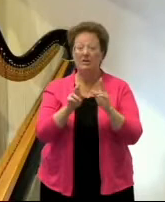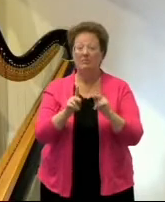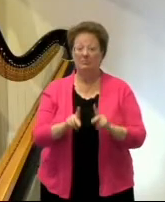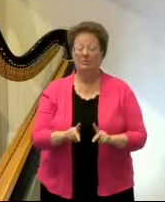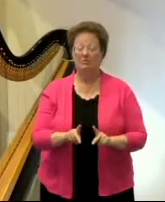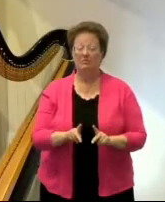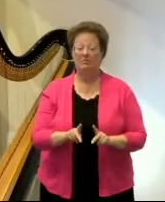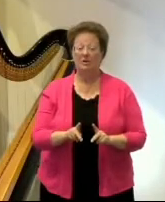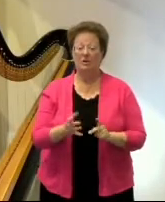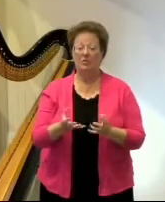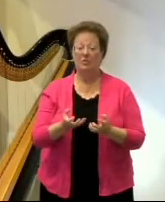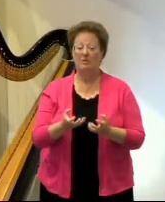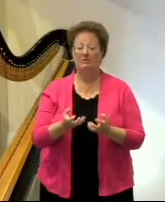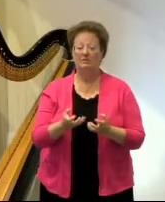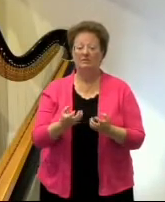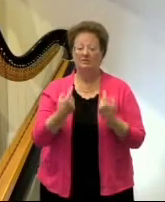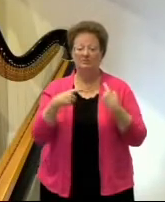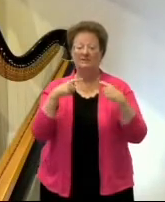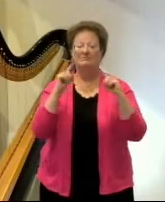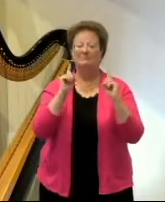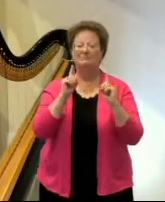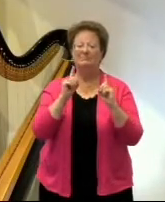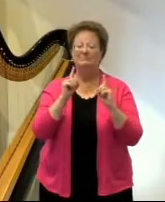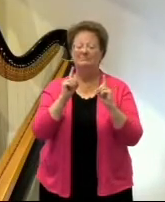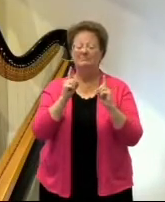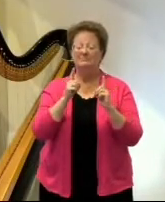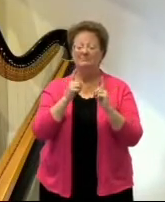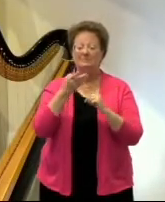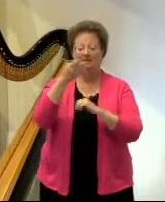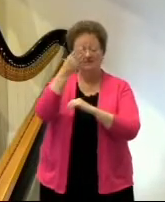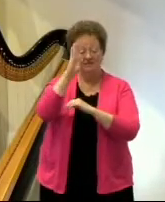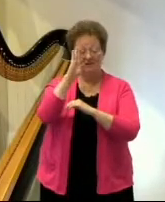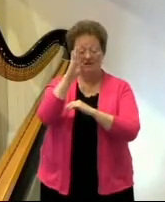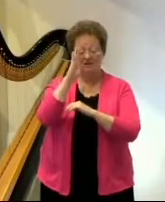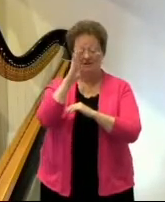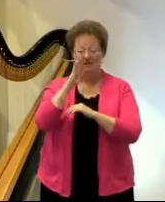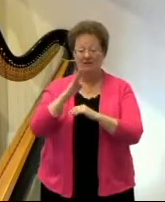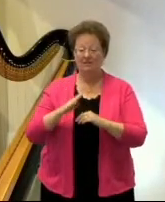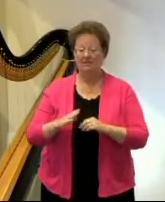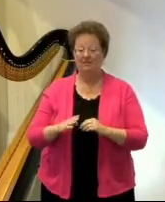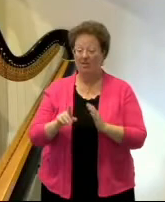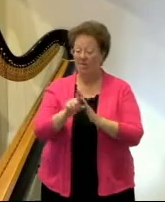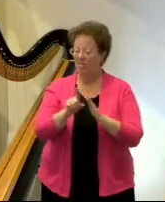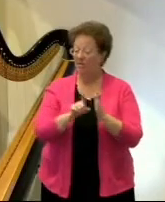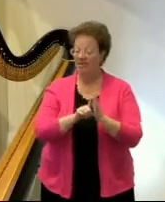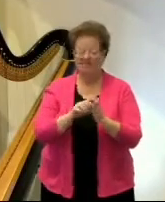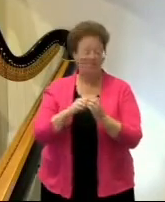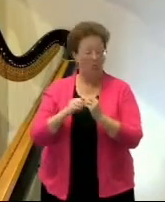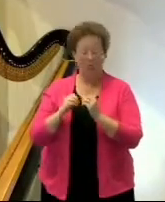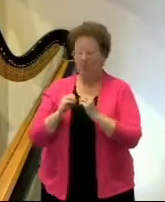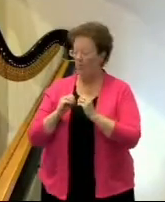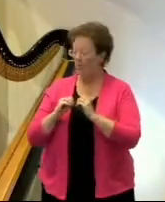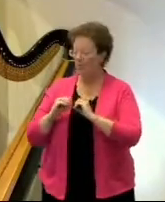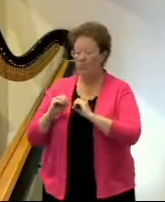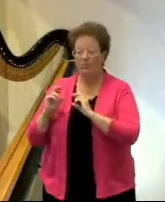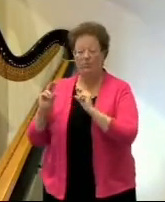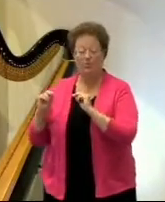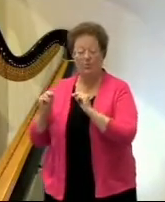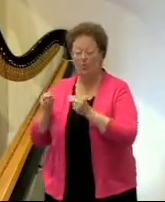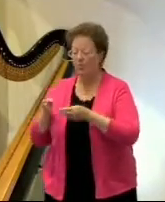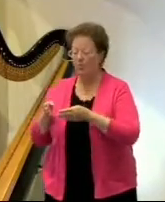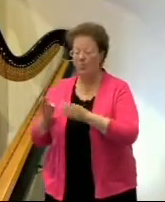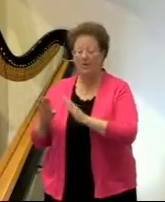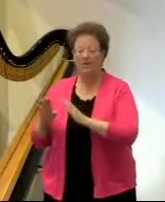to God through the law. And with that approach, we can truly say, no way. But then came